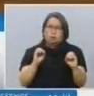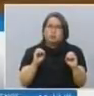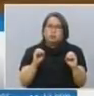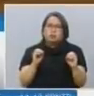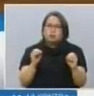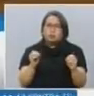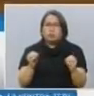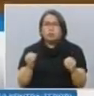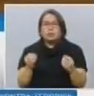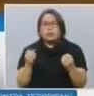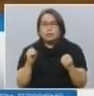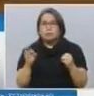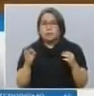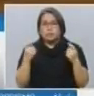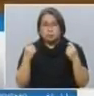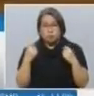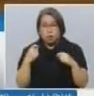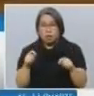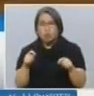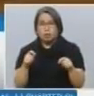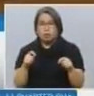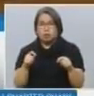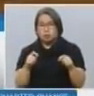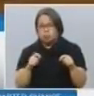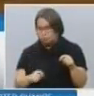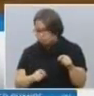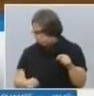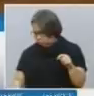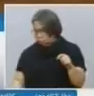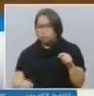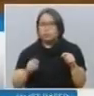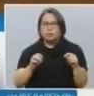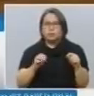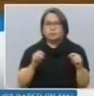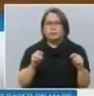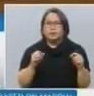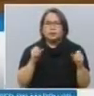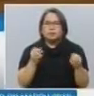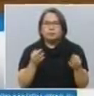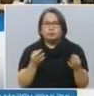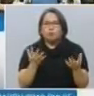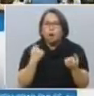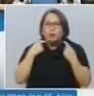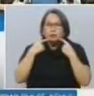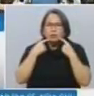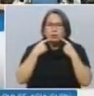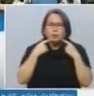both ends meet even if I will violate the laws to achieve that